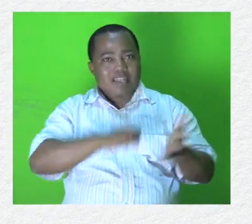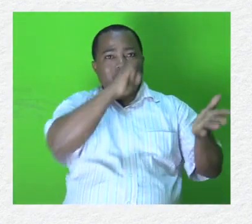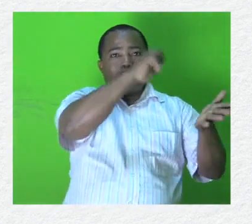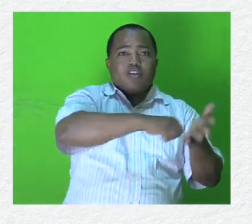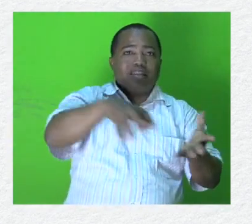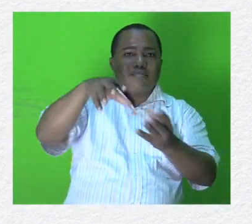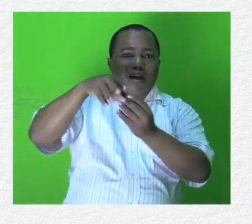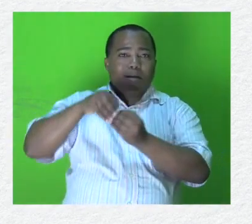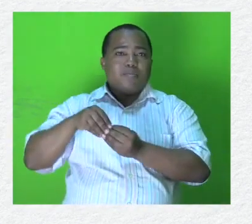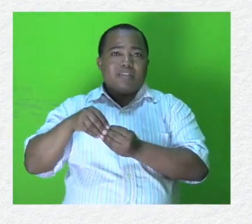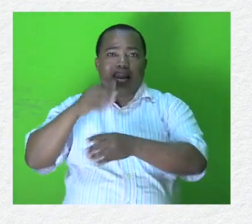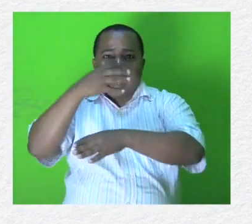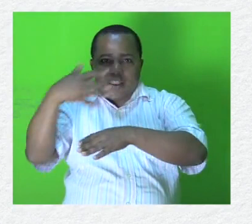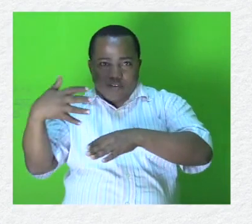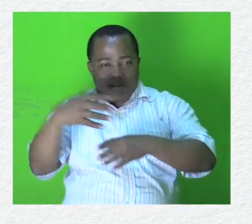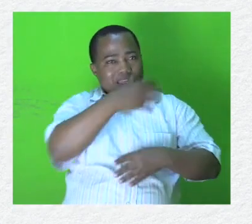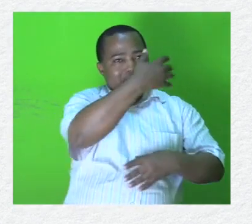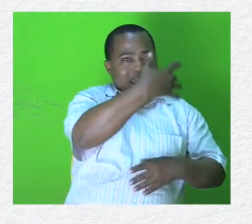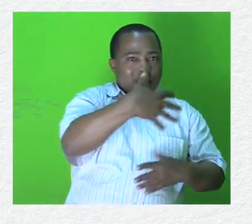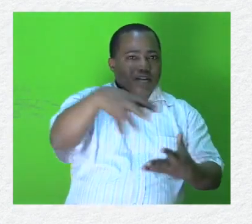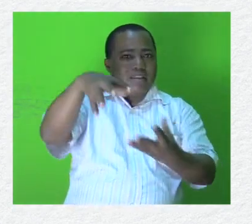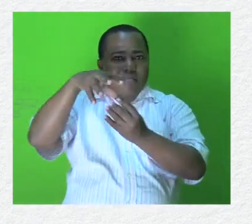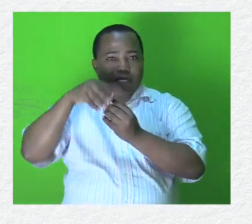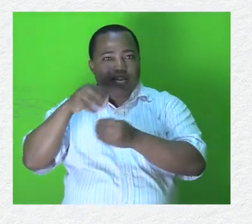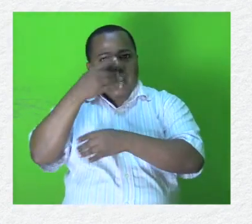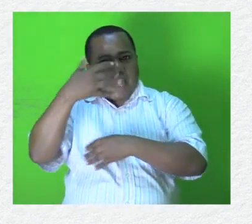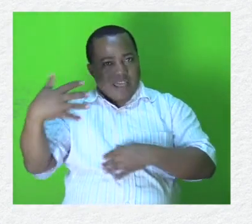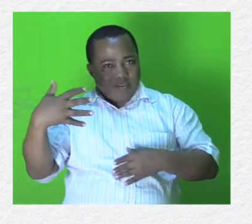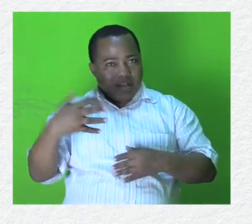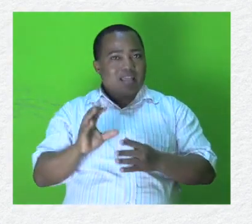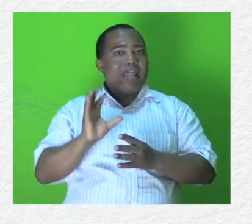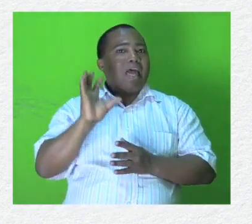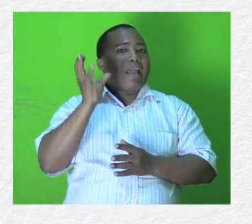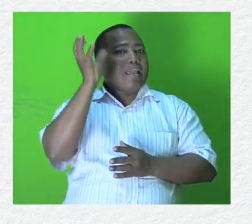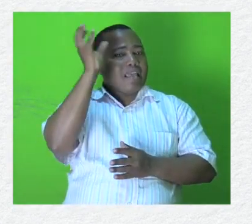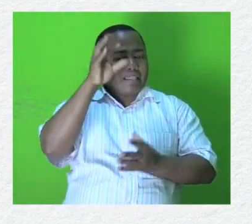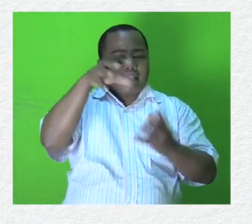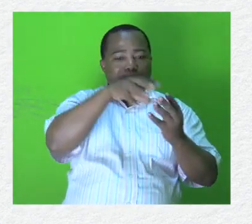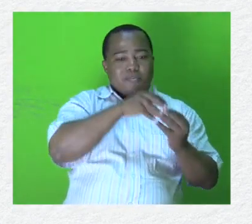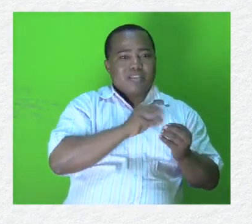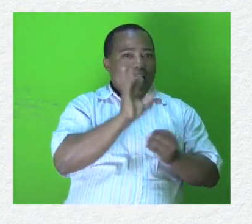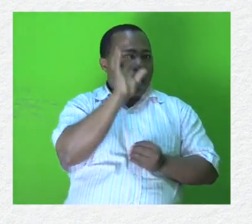solid-liquid, liquid and liquid, and gas and gas.